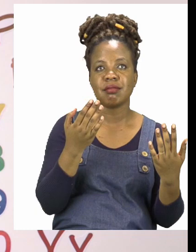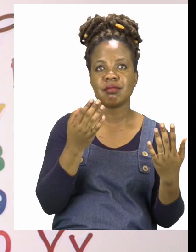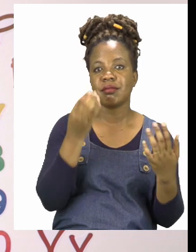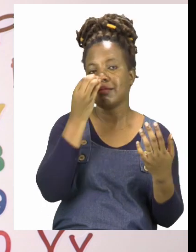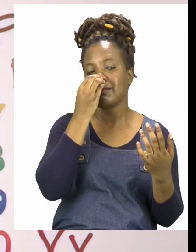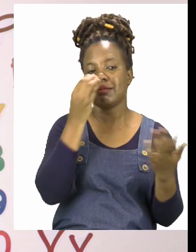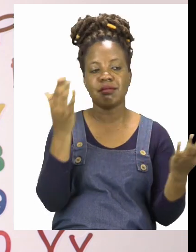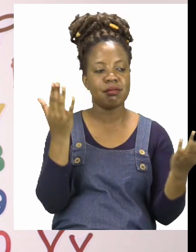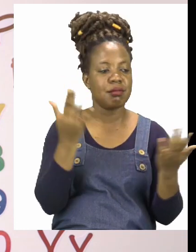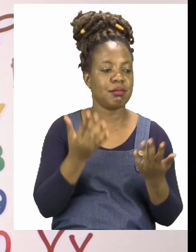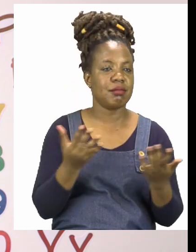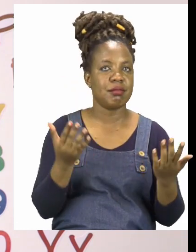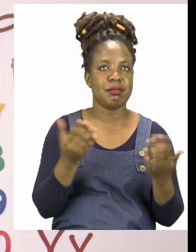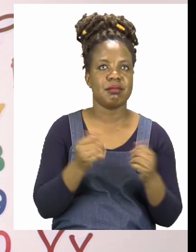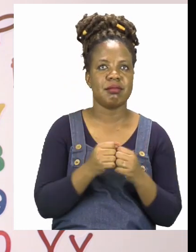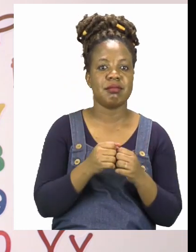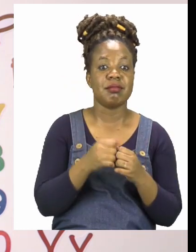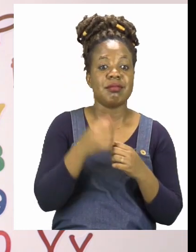Sashi?